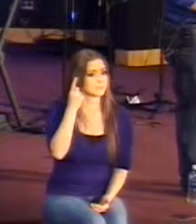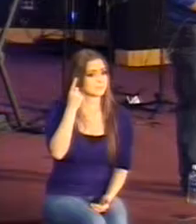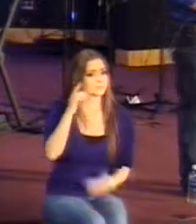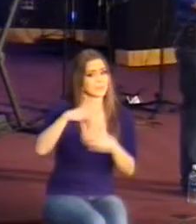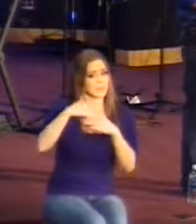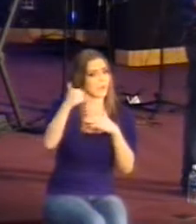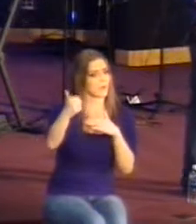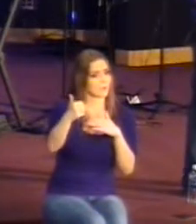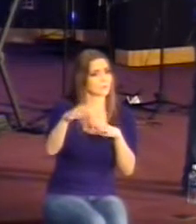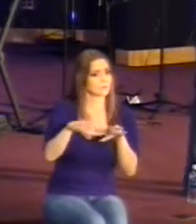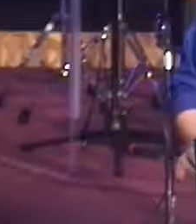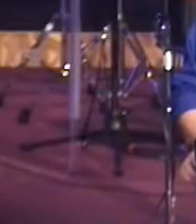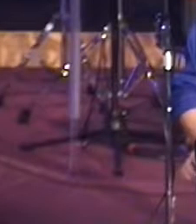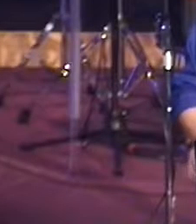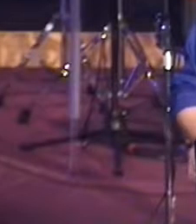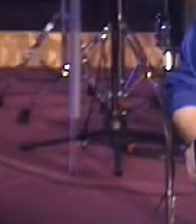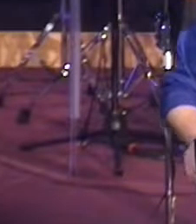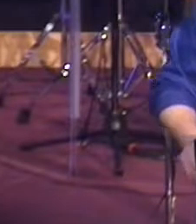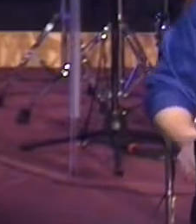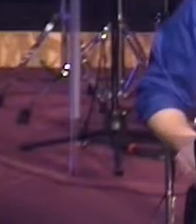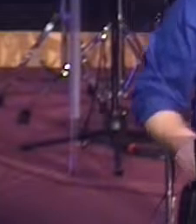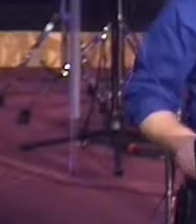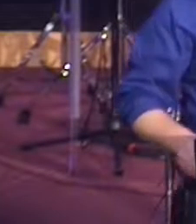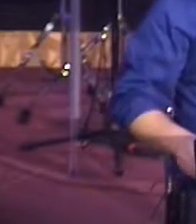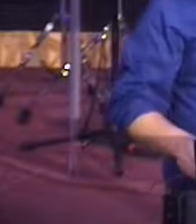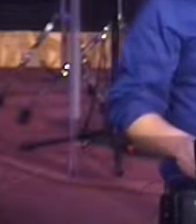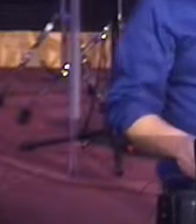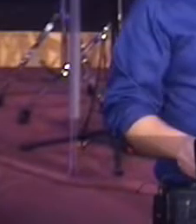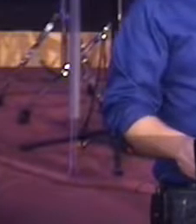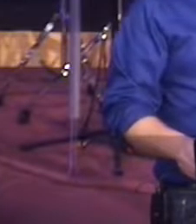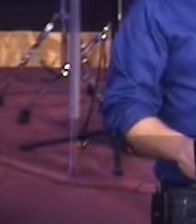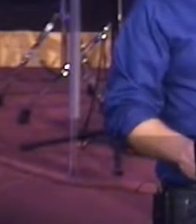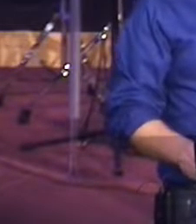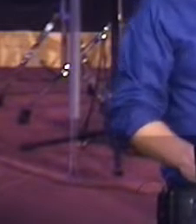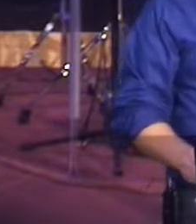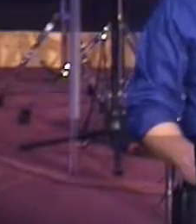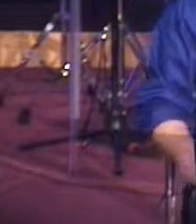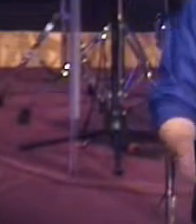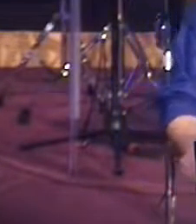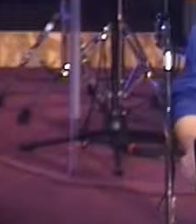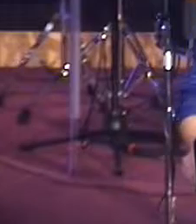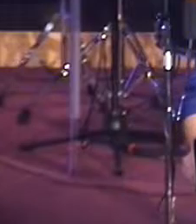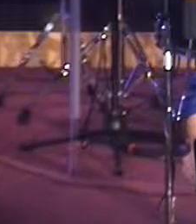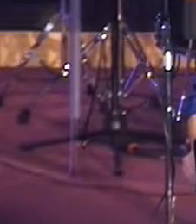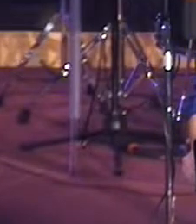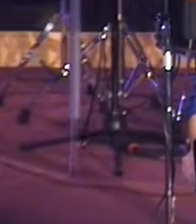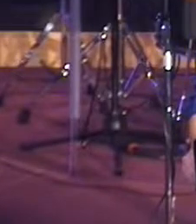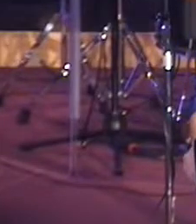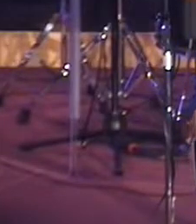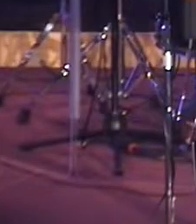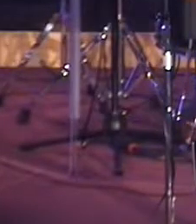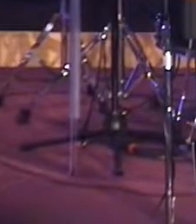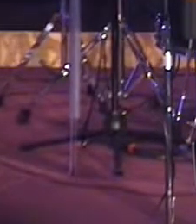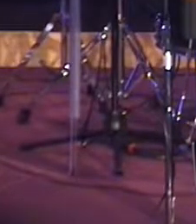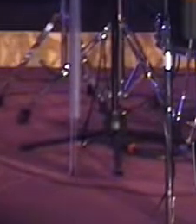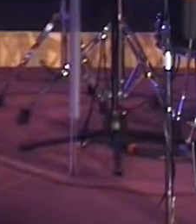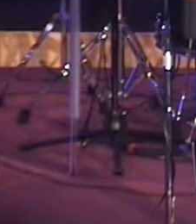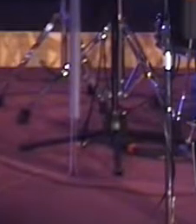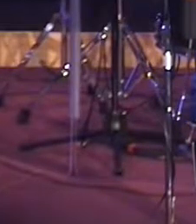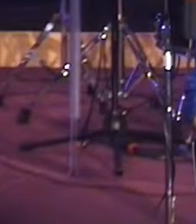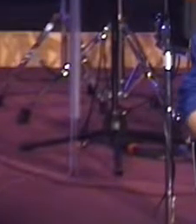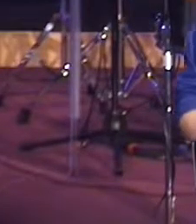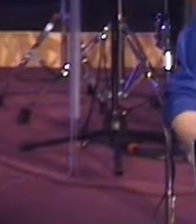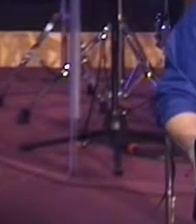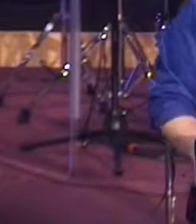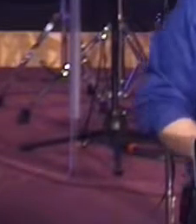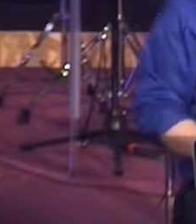calling you to do. And then ask. Go to a leader in the church and ask them what you can do to help or